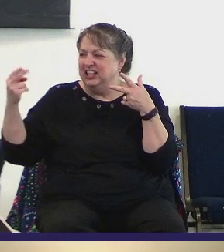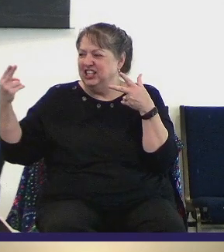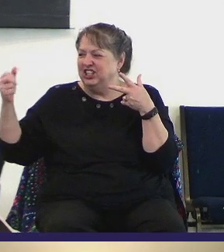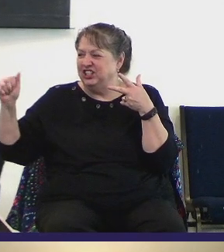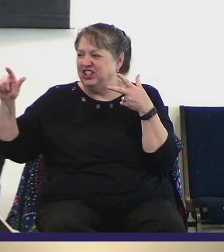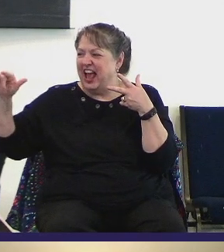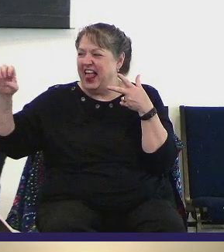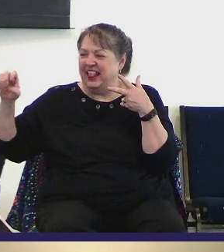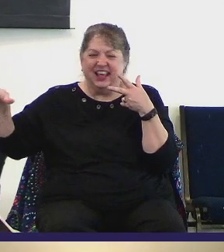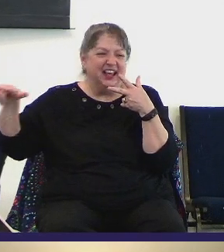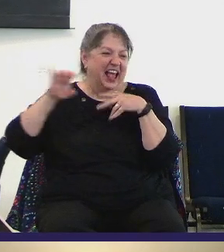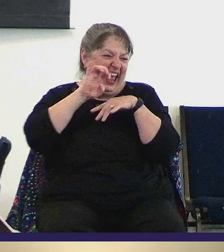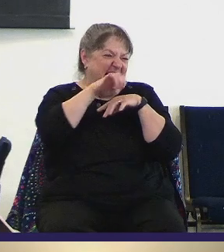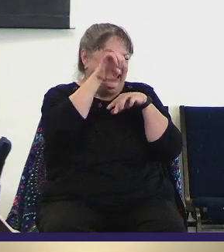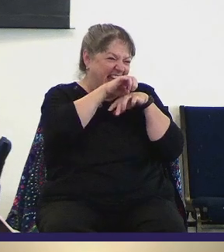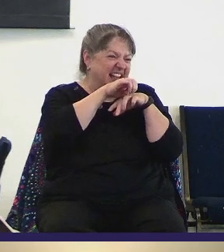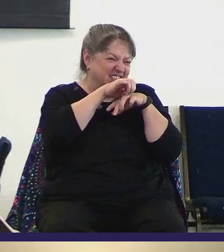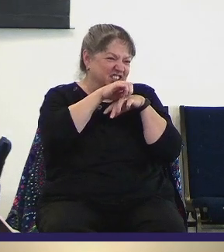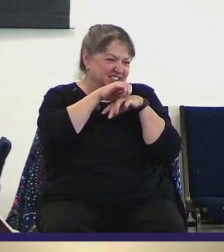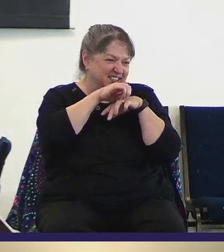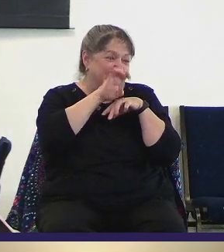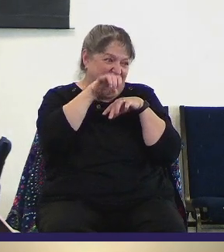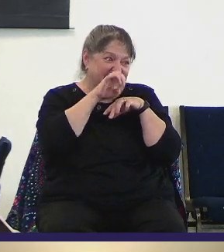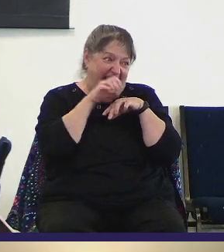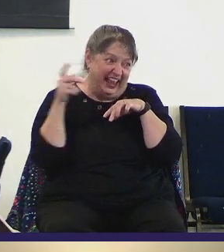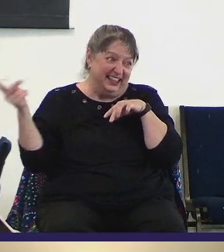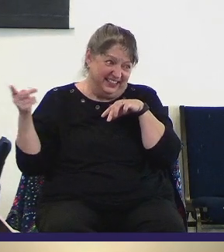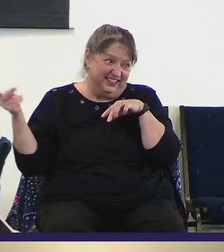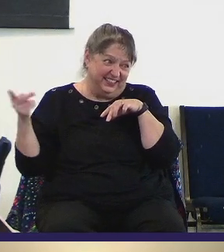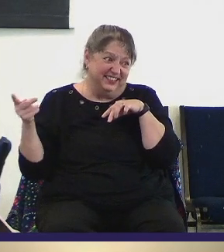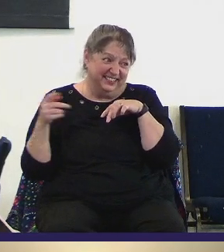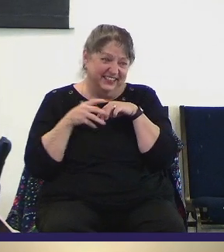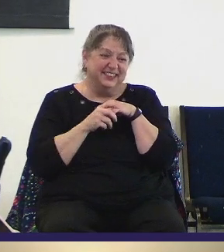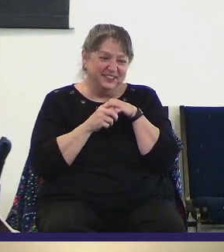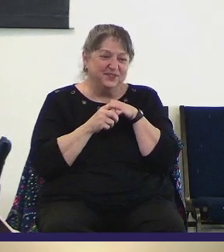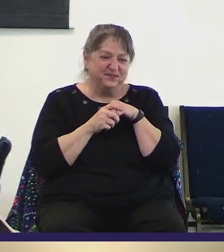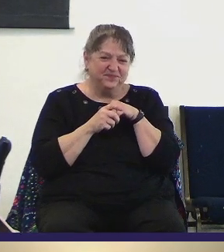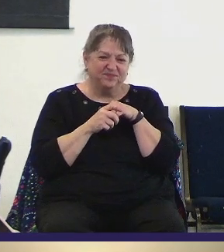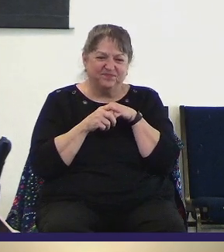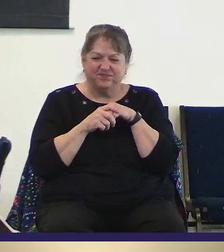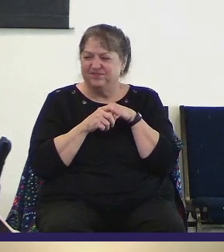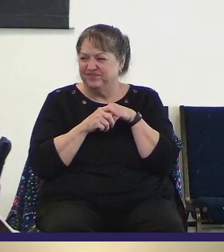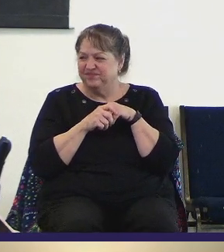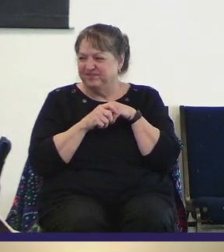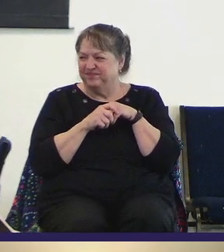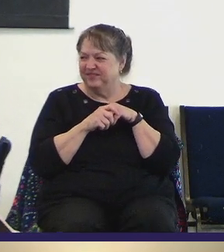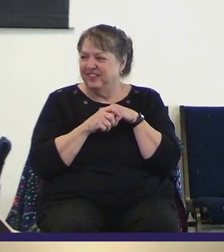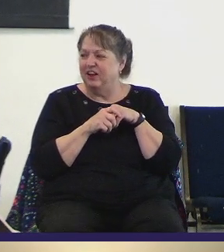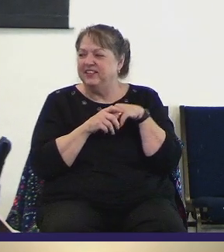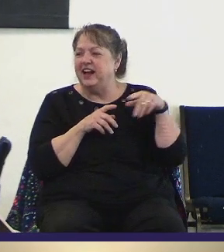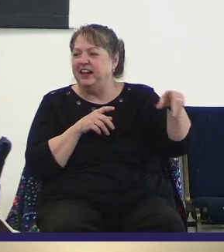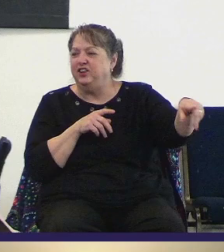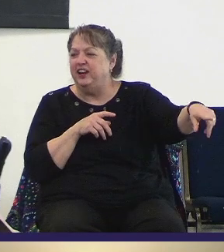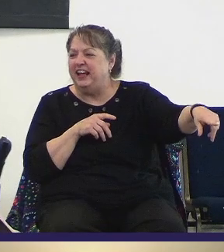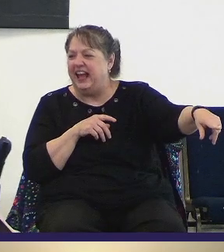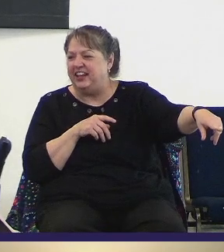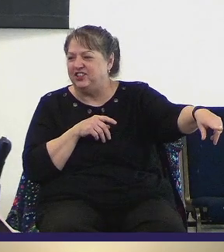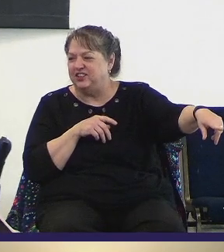for all of you, but I needed to recognize my wife and my son. Anybody else want to share?